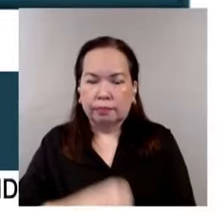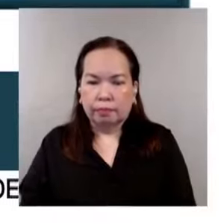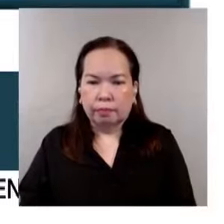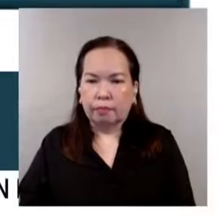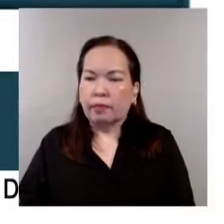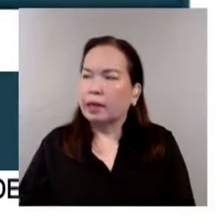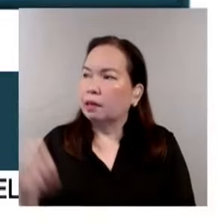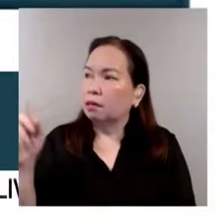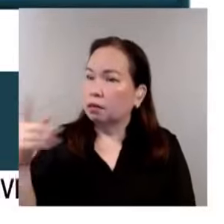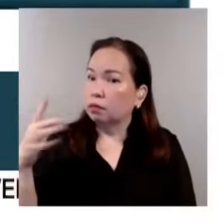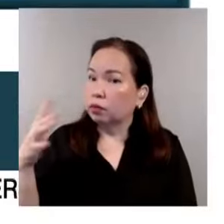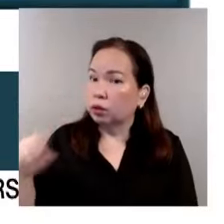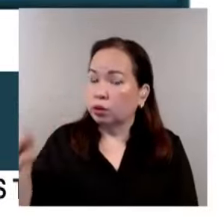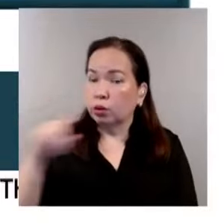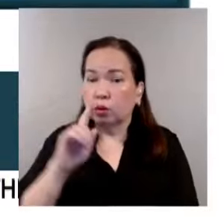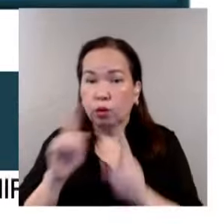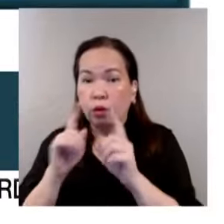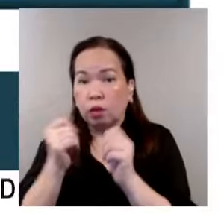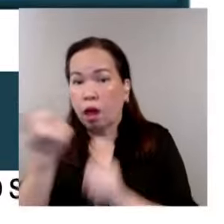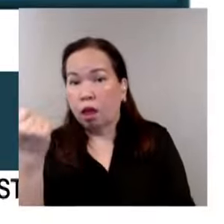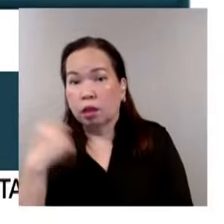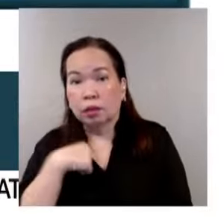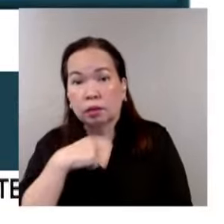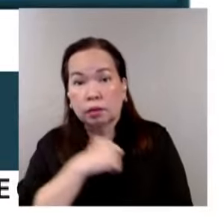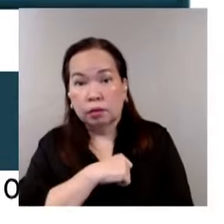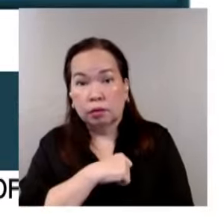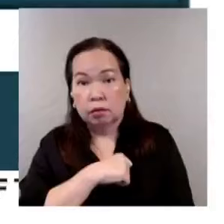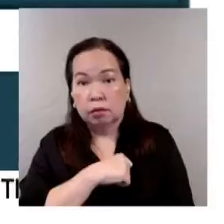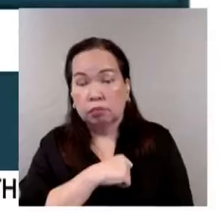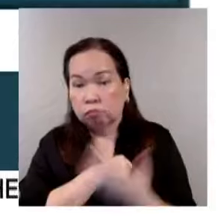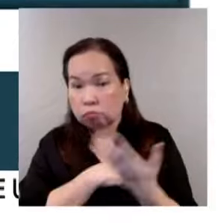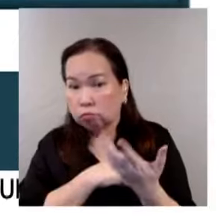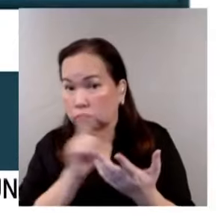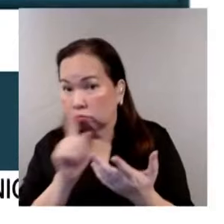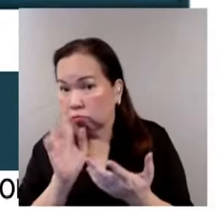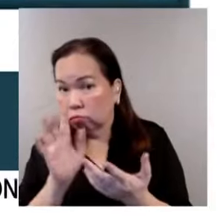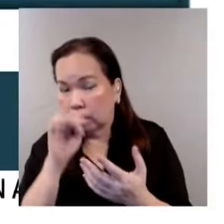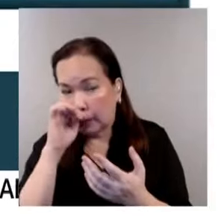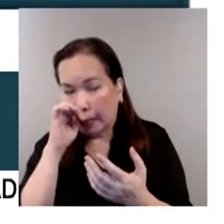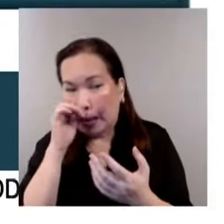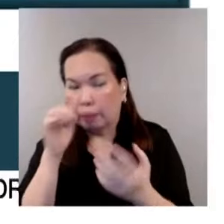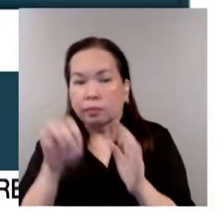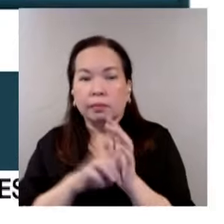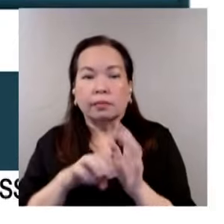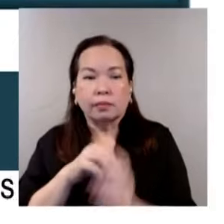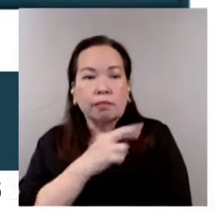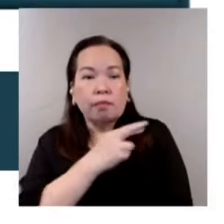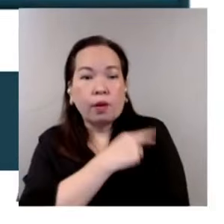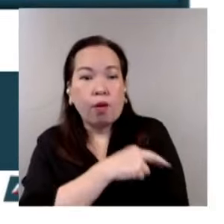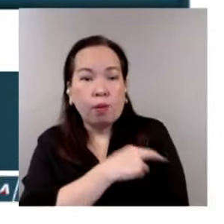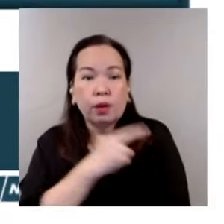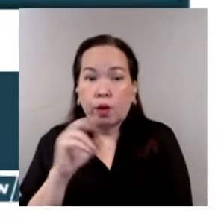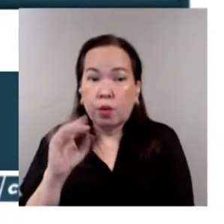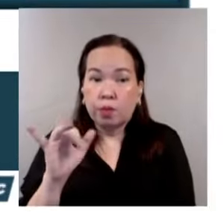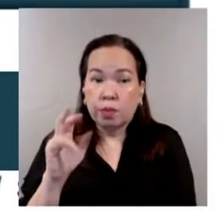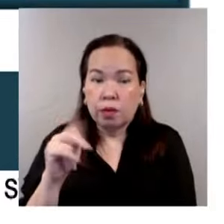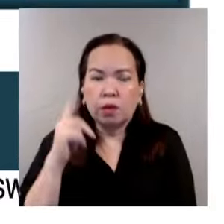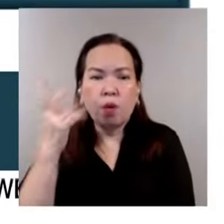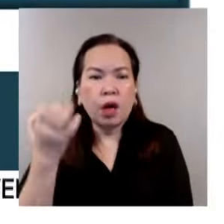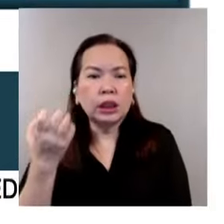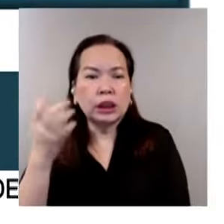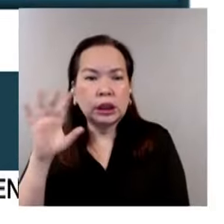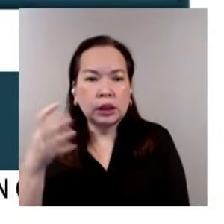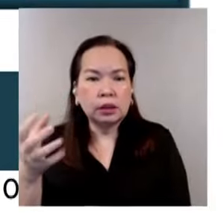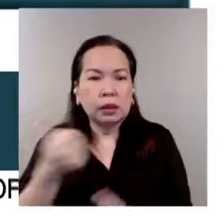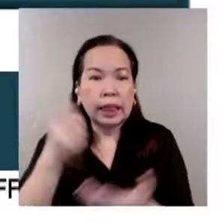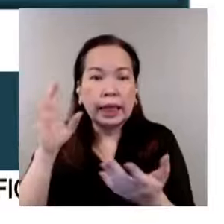to any of your colleagues or your other colleagues at the Senate? Because, you know, Senator Robin Padilla needs to get 8 signatures to